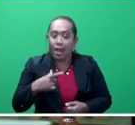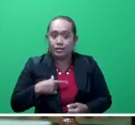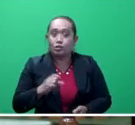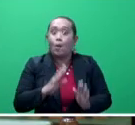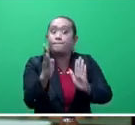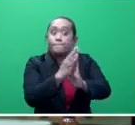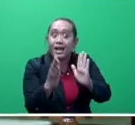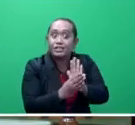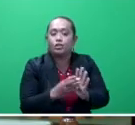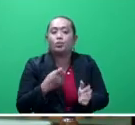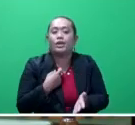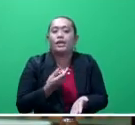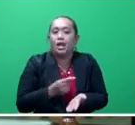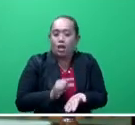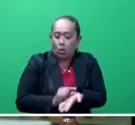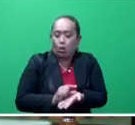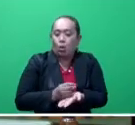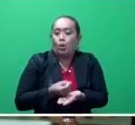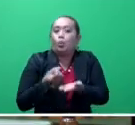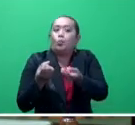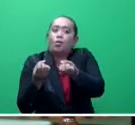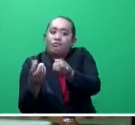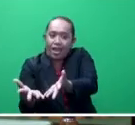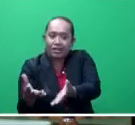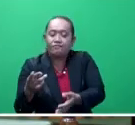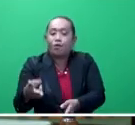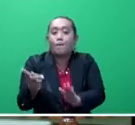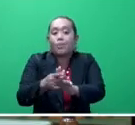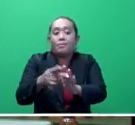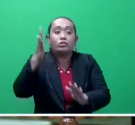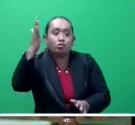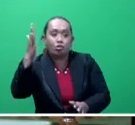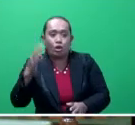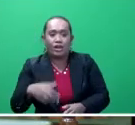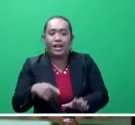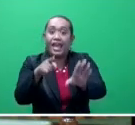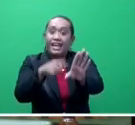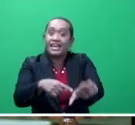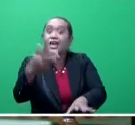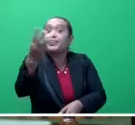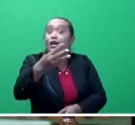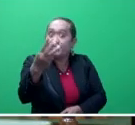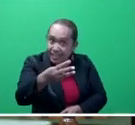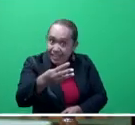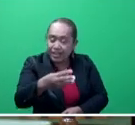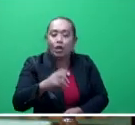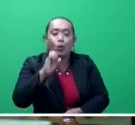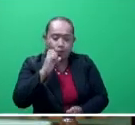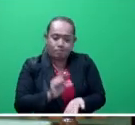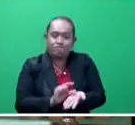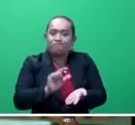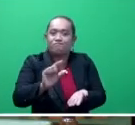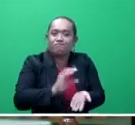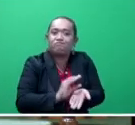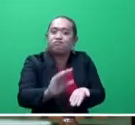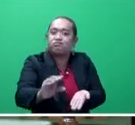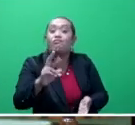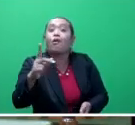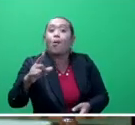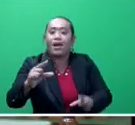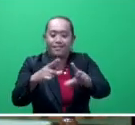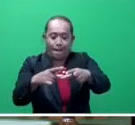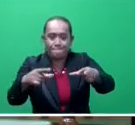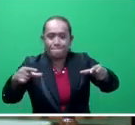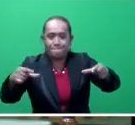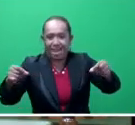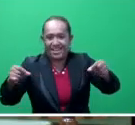provide sanitary pads to all female students from late primary school to year 13 through an allocation of $1.5 million. These students will be